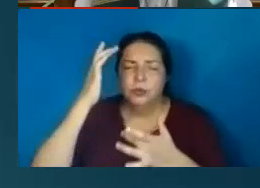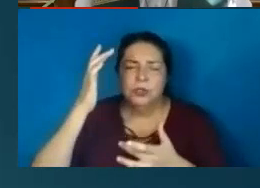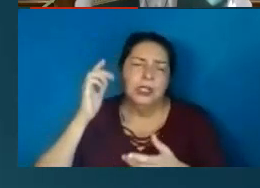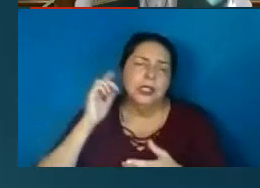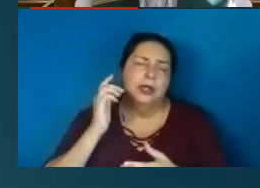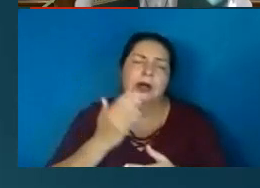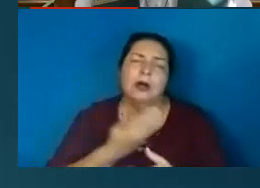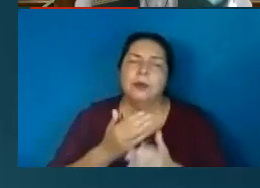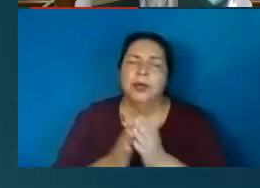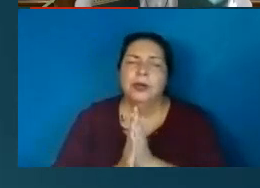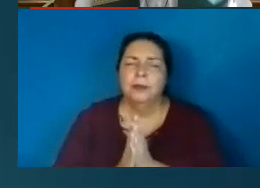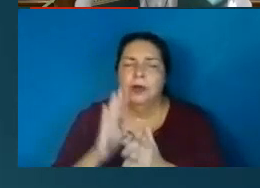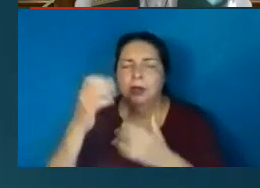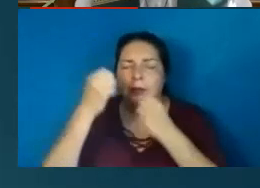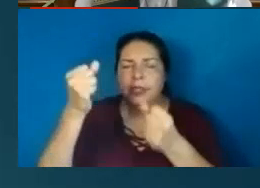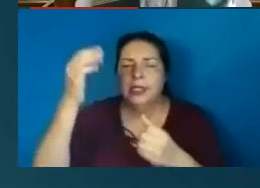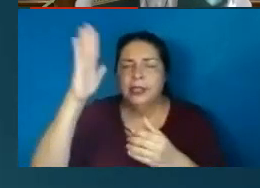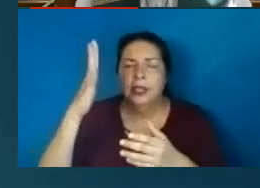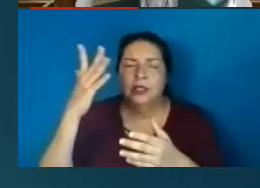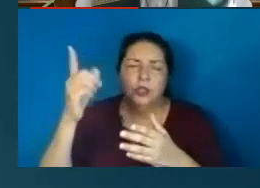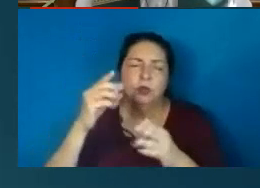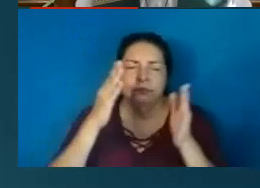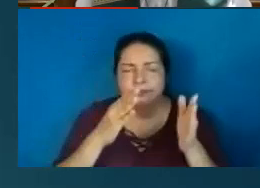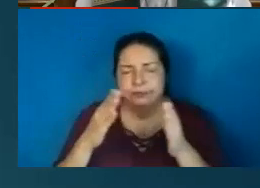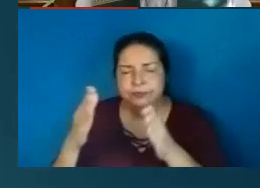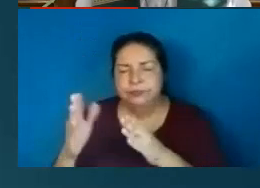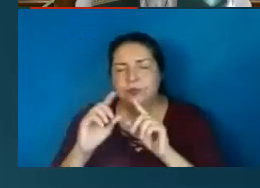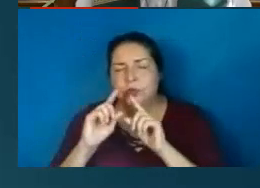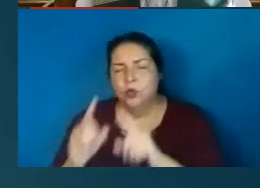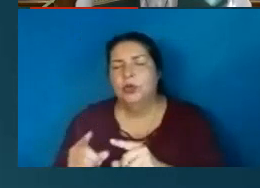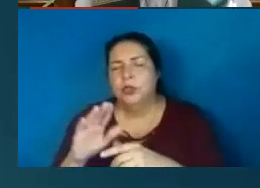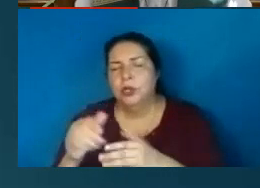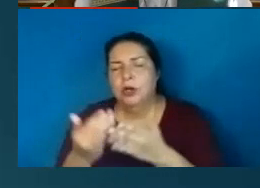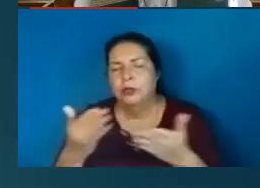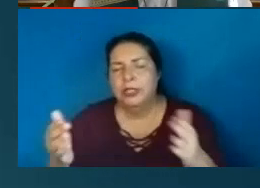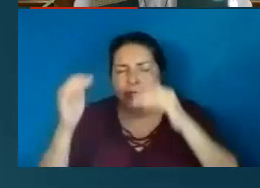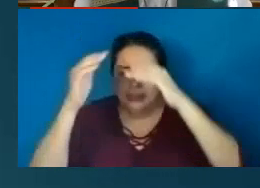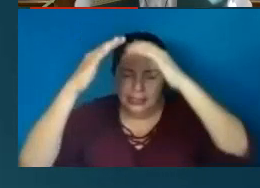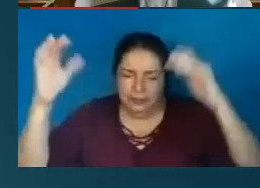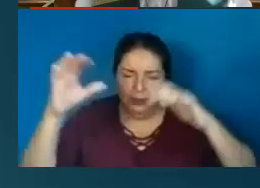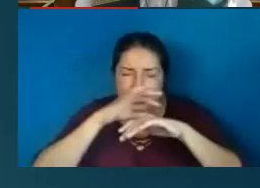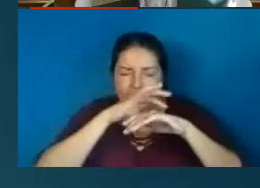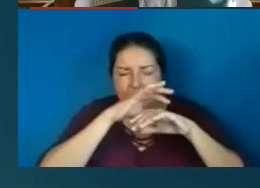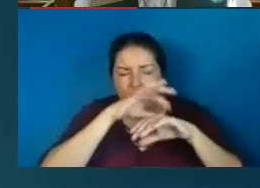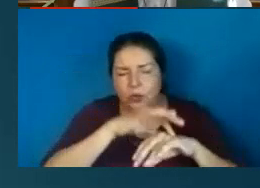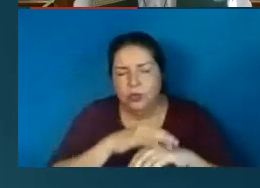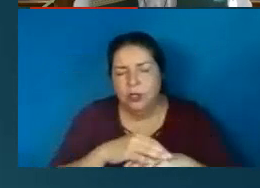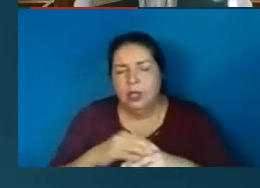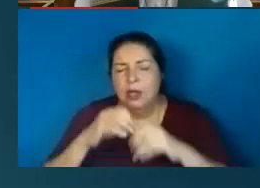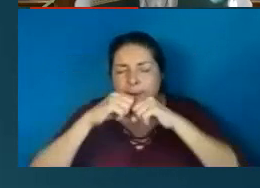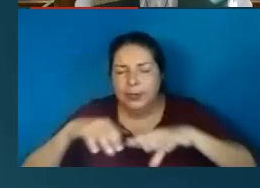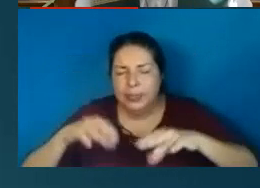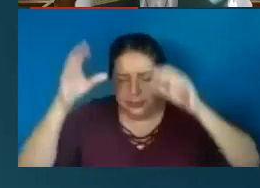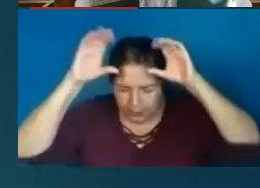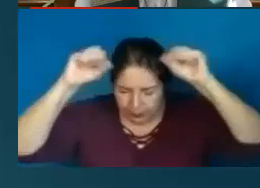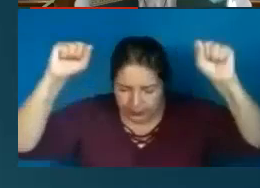Almighty God, you have all ordered all things and in heaven and on earth. Bless Donald, our president, Gavin, our governor,